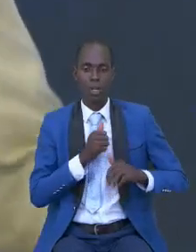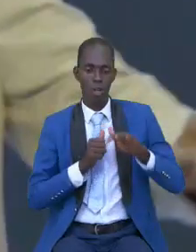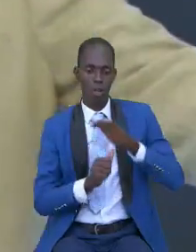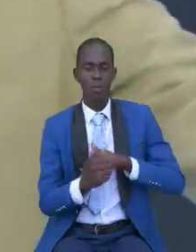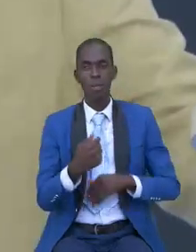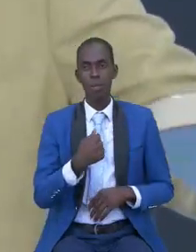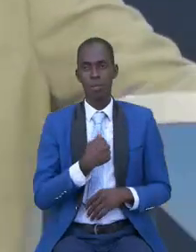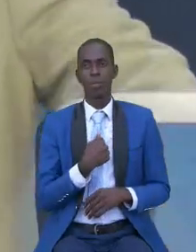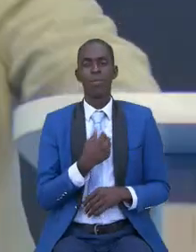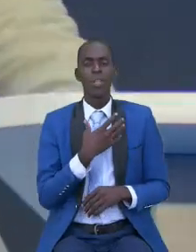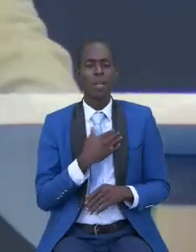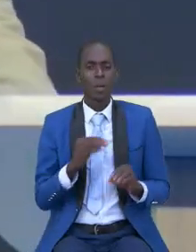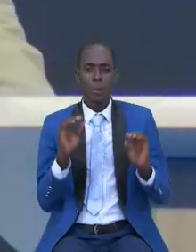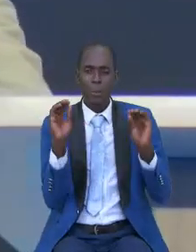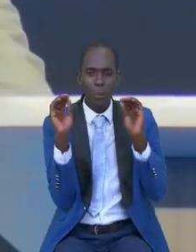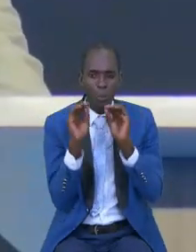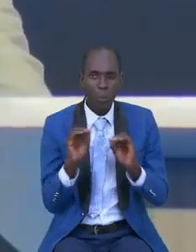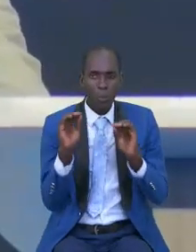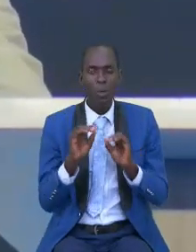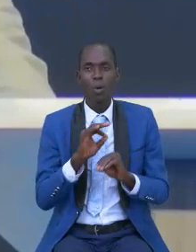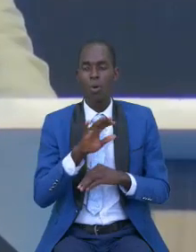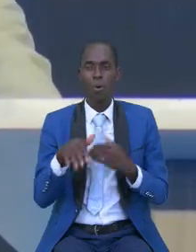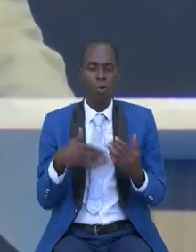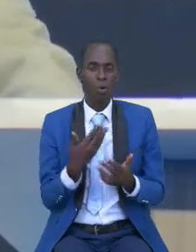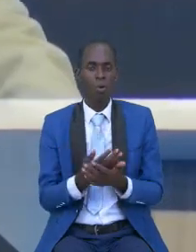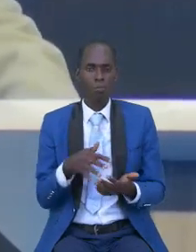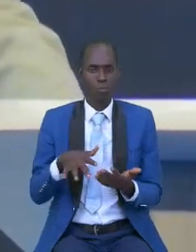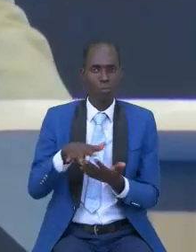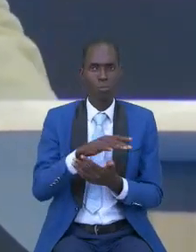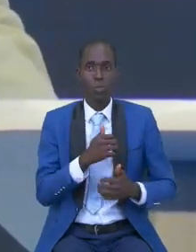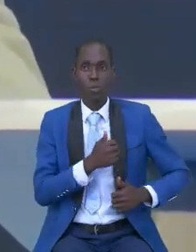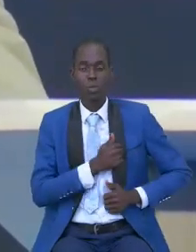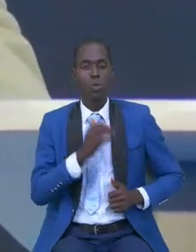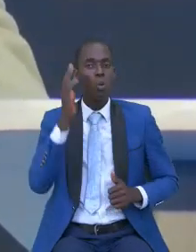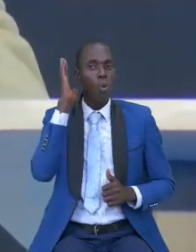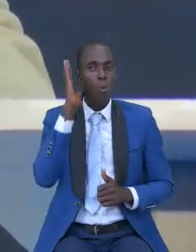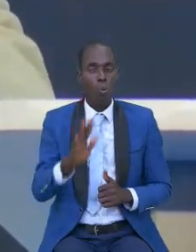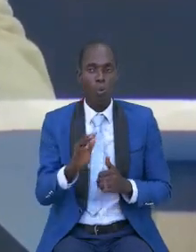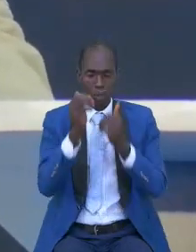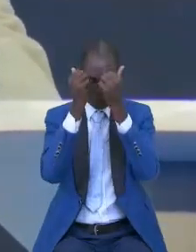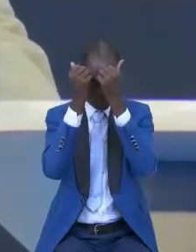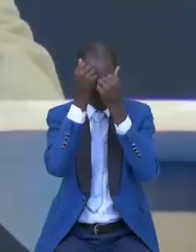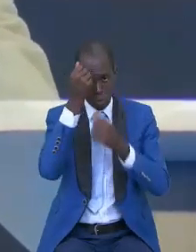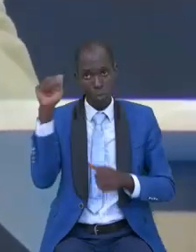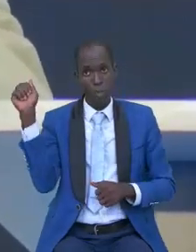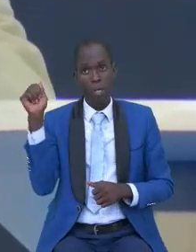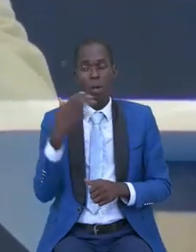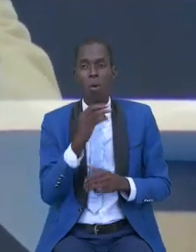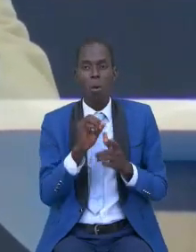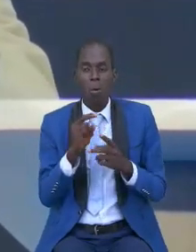and none of those soldiers will disobey or